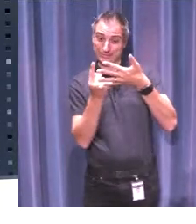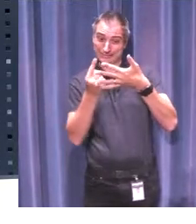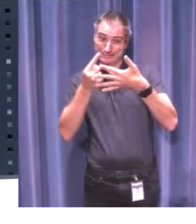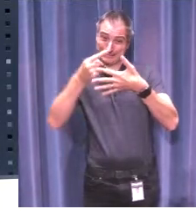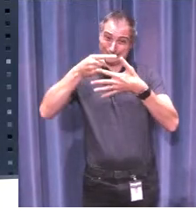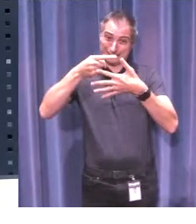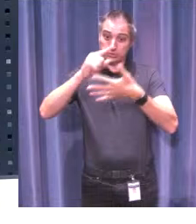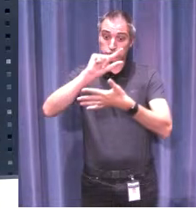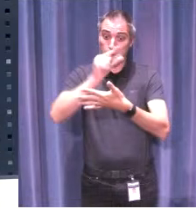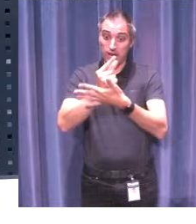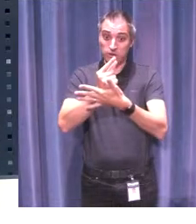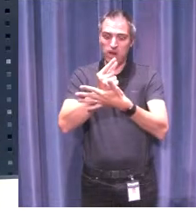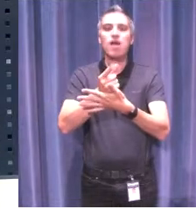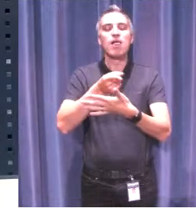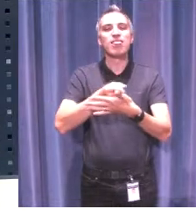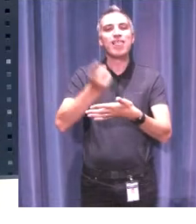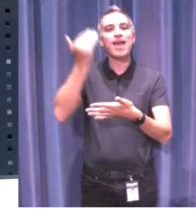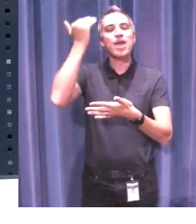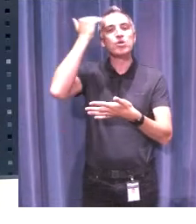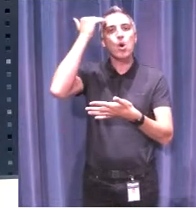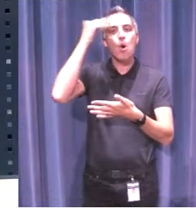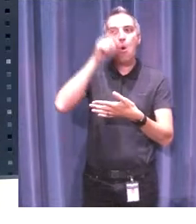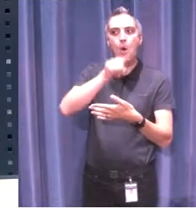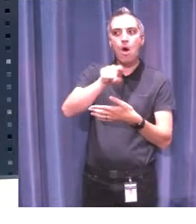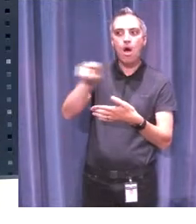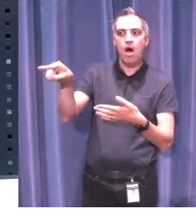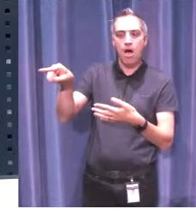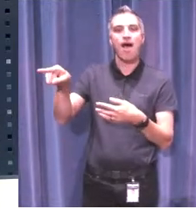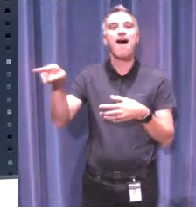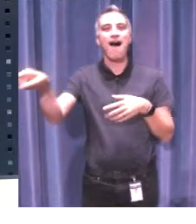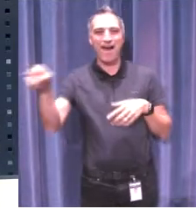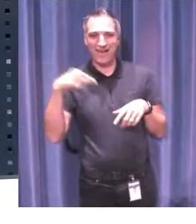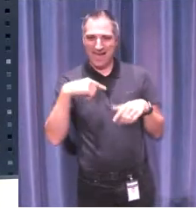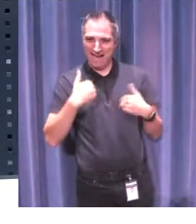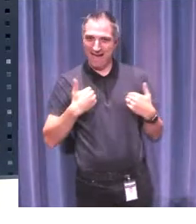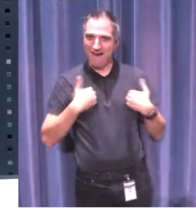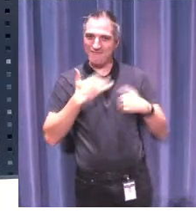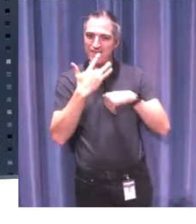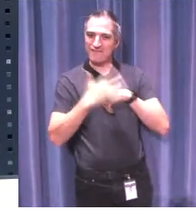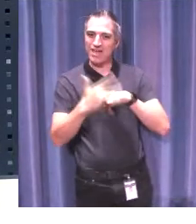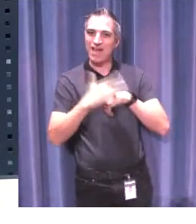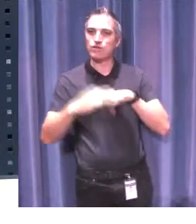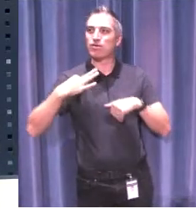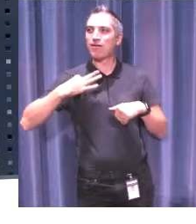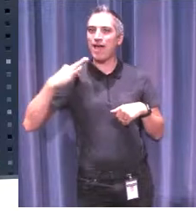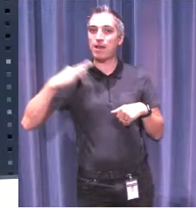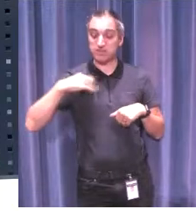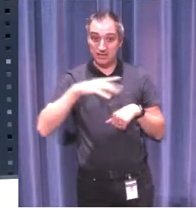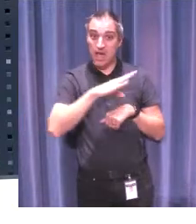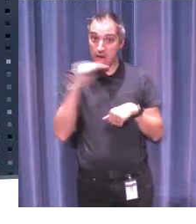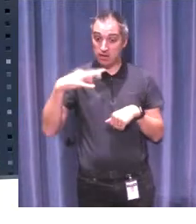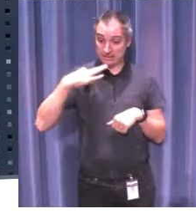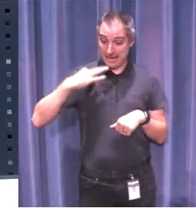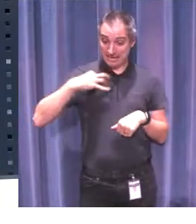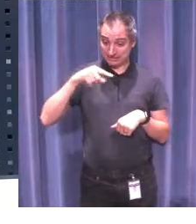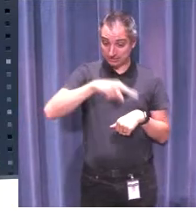graduation, so that they know that there's a pool of candidates available, and ensure that the candidates themselves become aware of